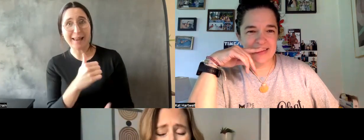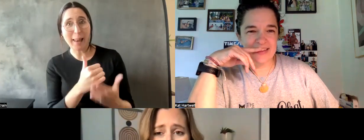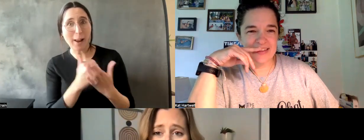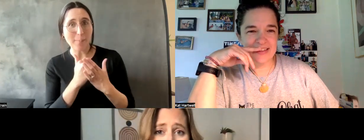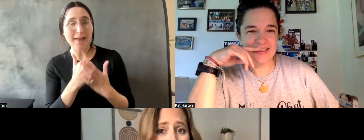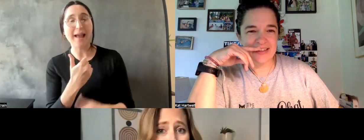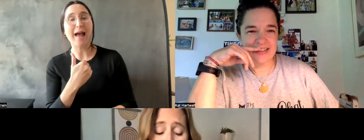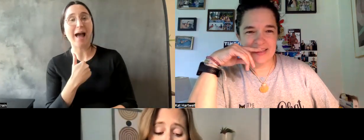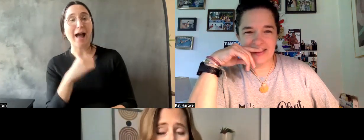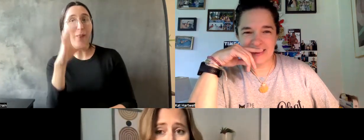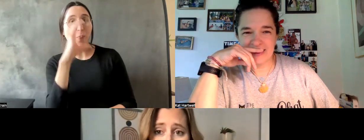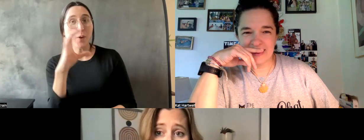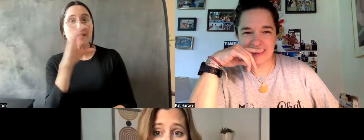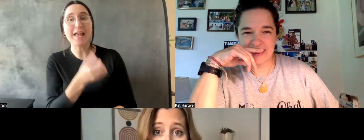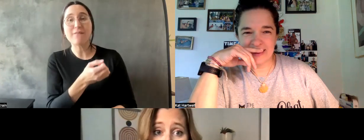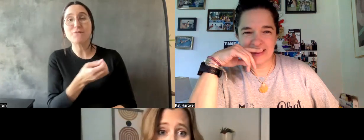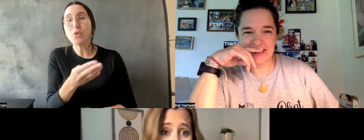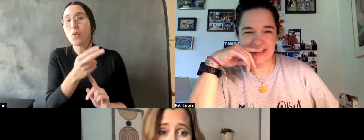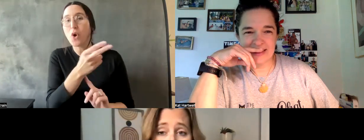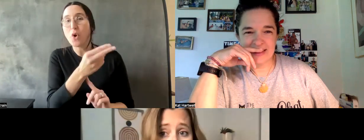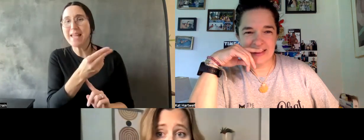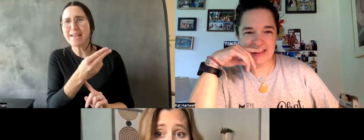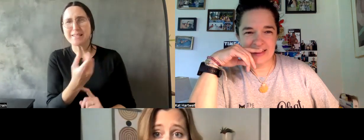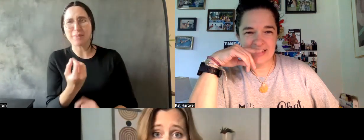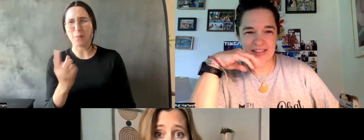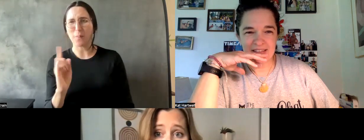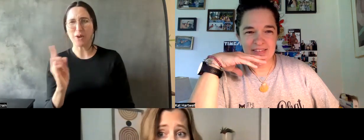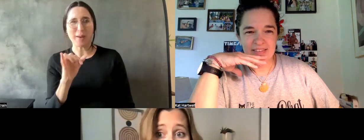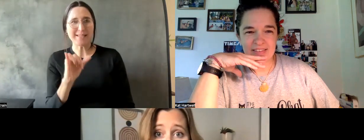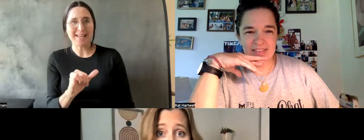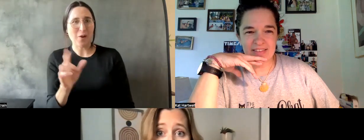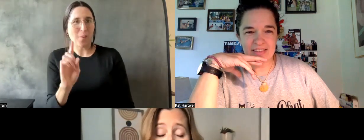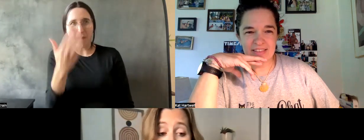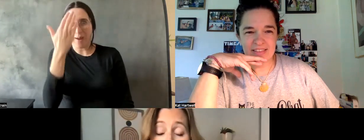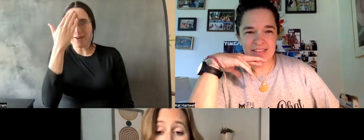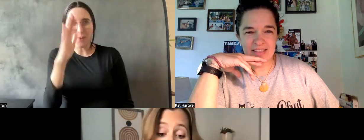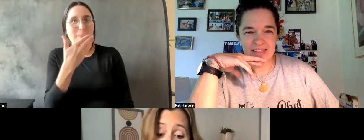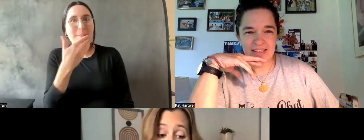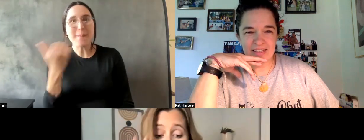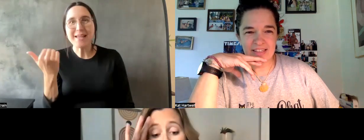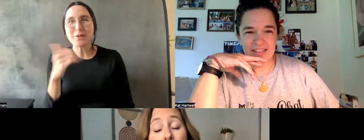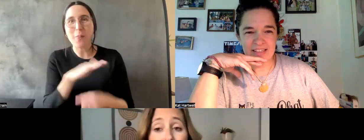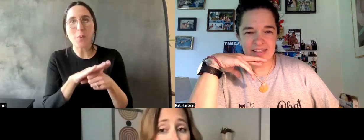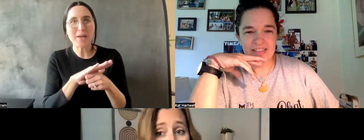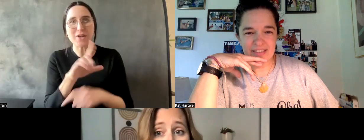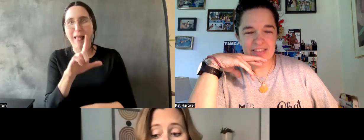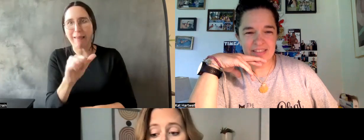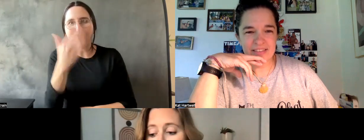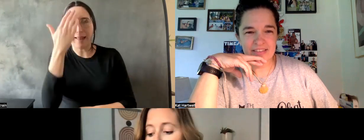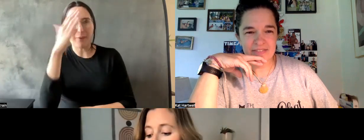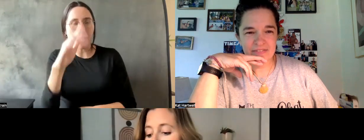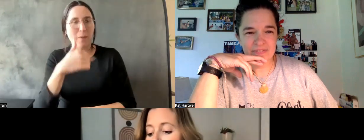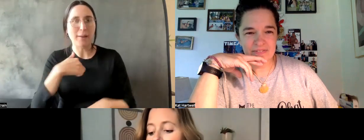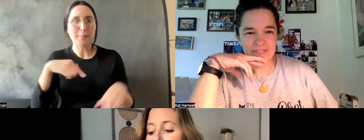few hotels. I don't know where the best places are to stay, like in LA. Like I really don't know. And I'm starting to panic a little